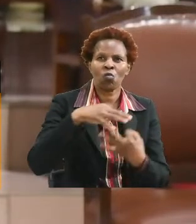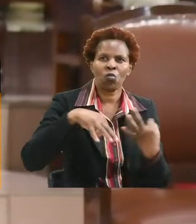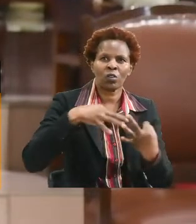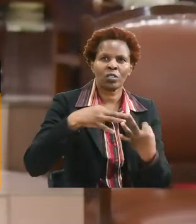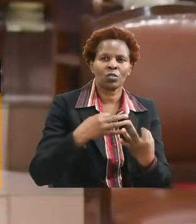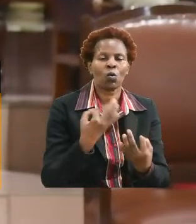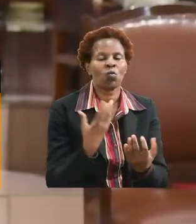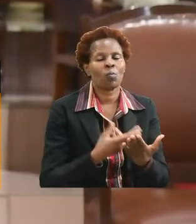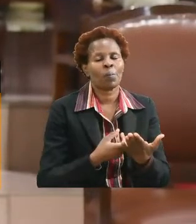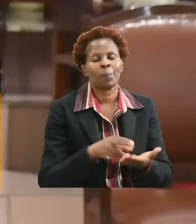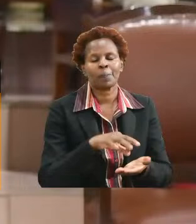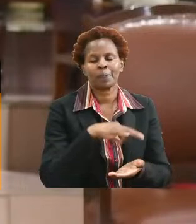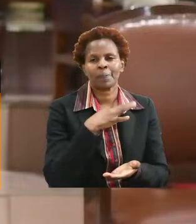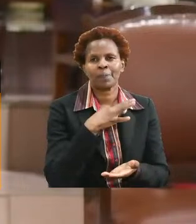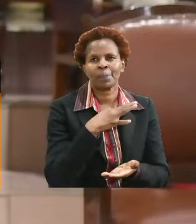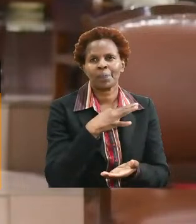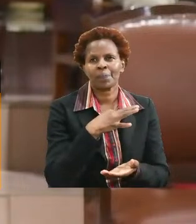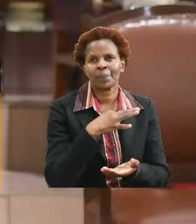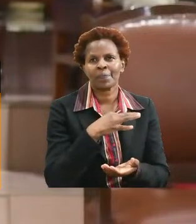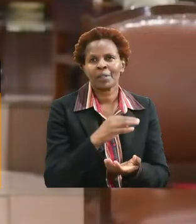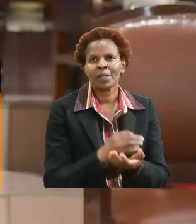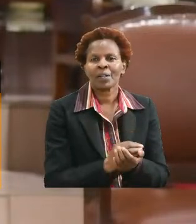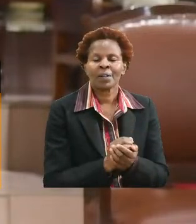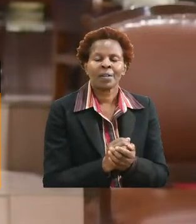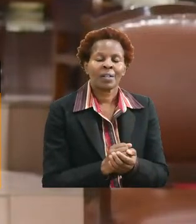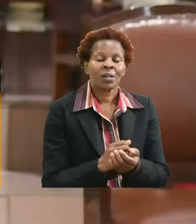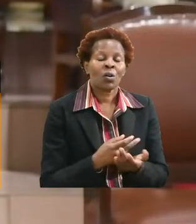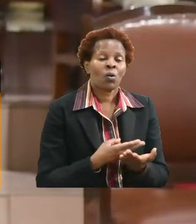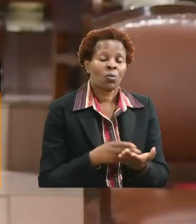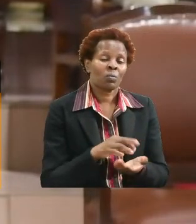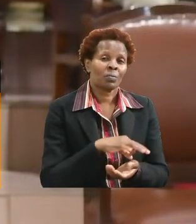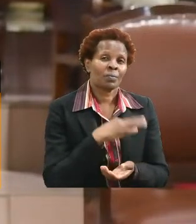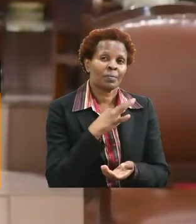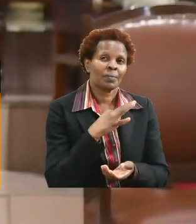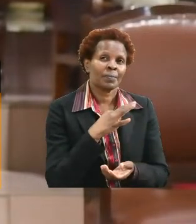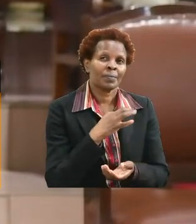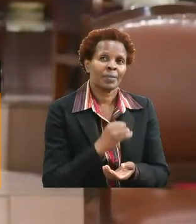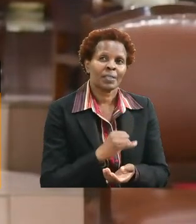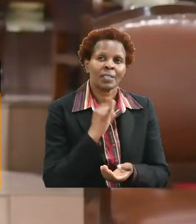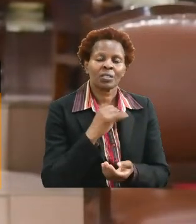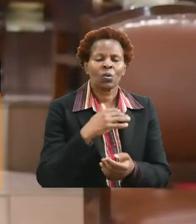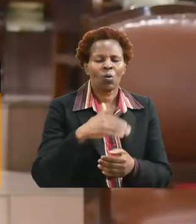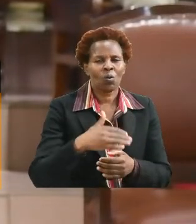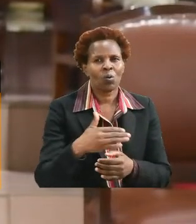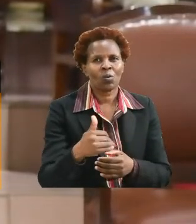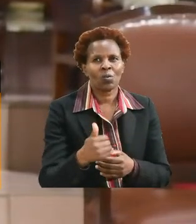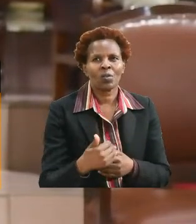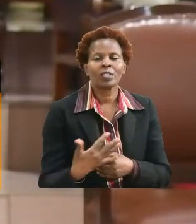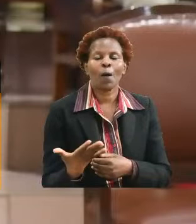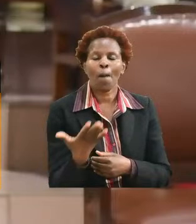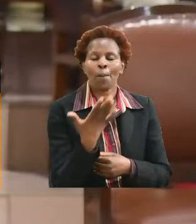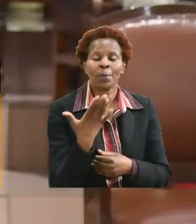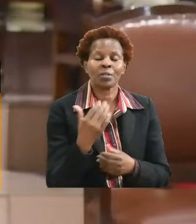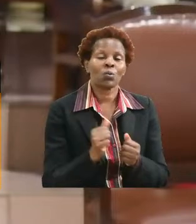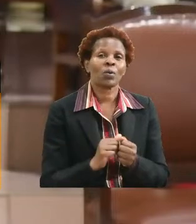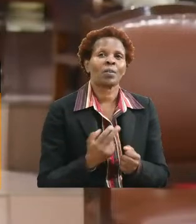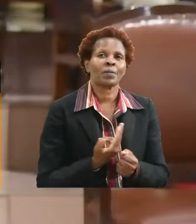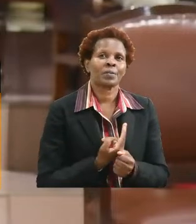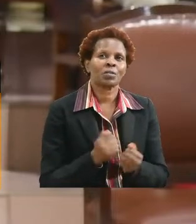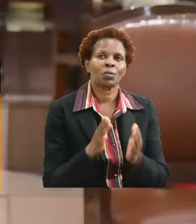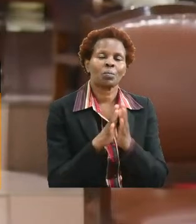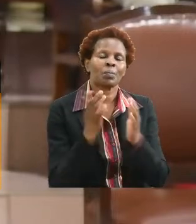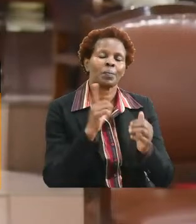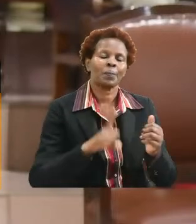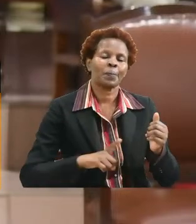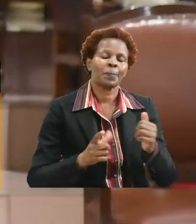Holy Spirit. In other words, the Holy Spirit is always present with us. Praise be